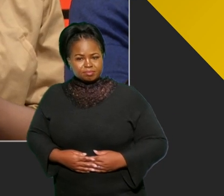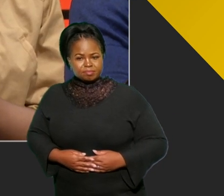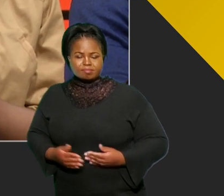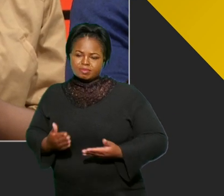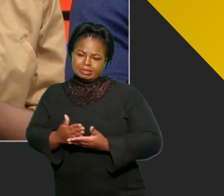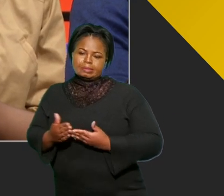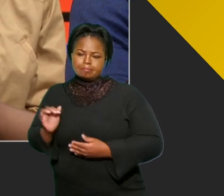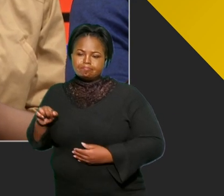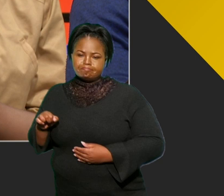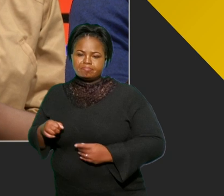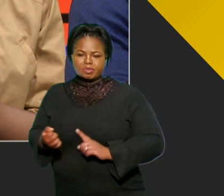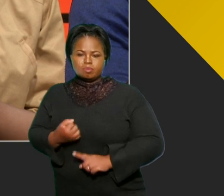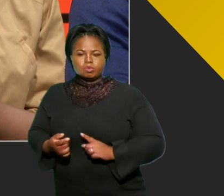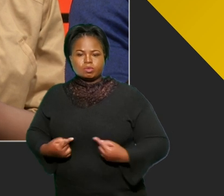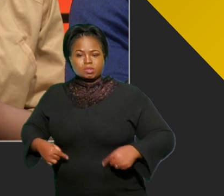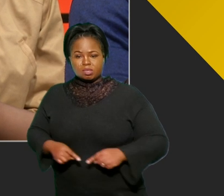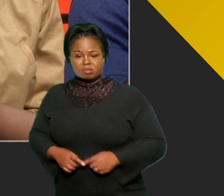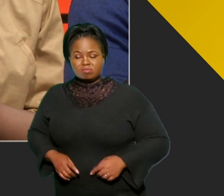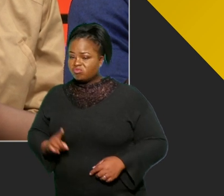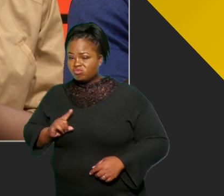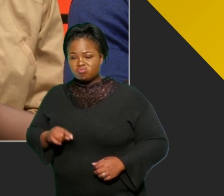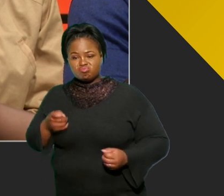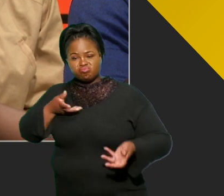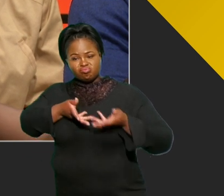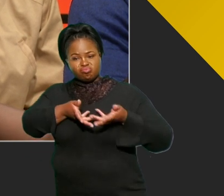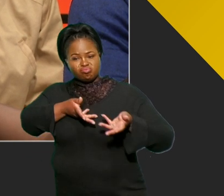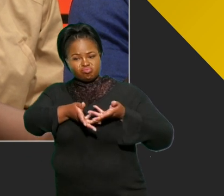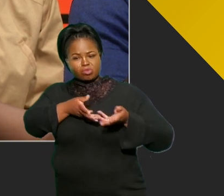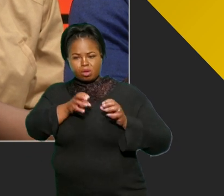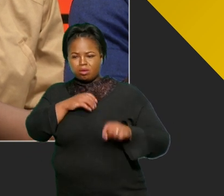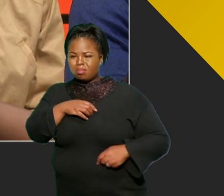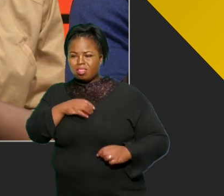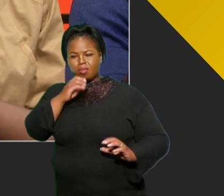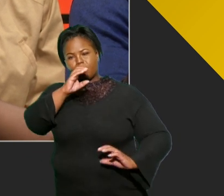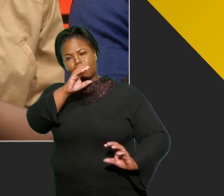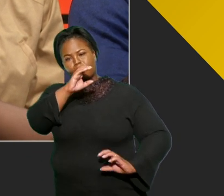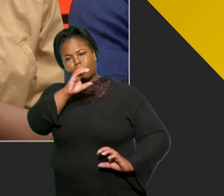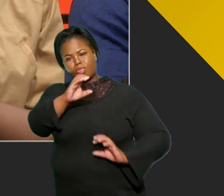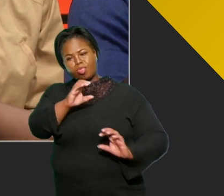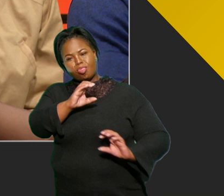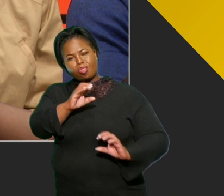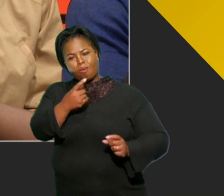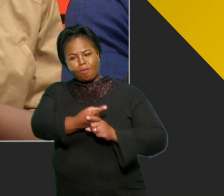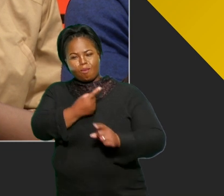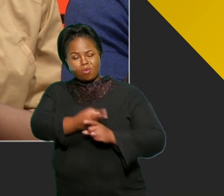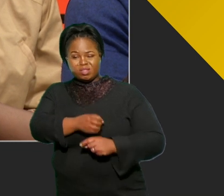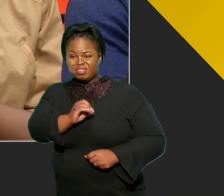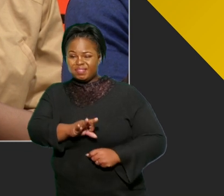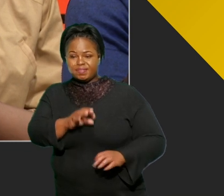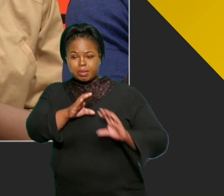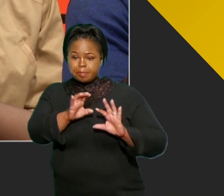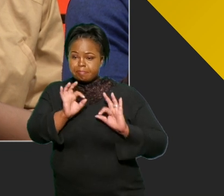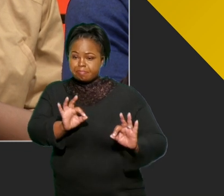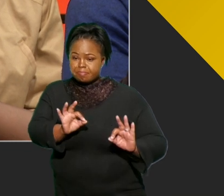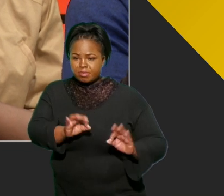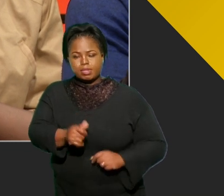Some of them they do abuse us because abakhona ukuthi bayakhuluma nathi I communication ayikho. Ayikho at least if bokhona I communication ngabe